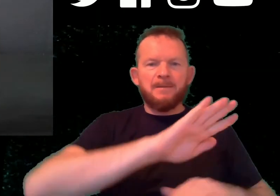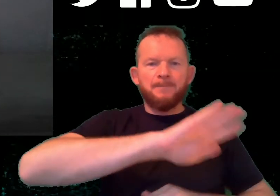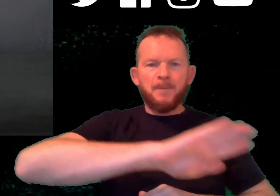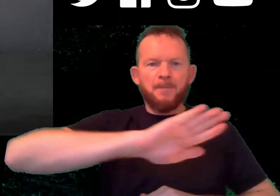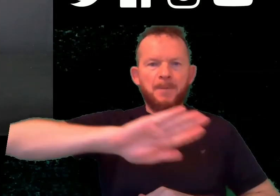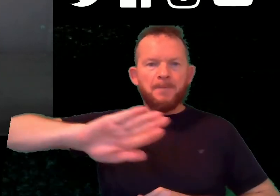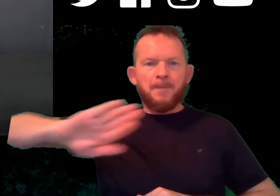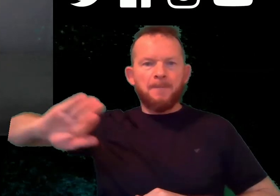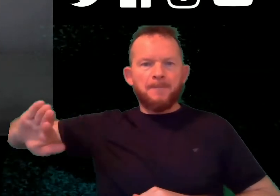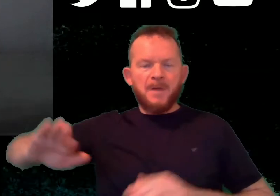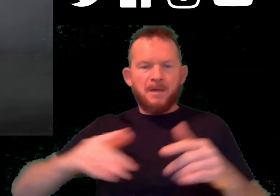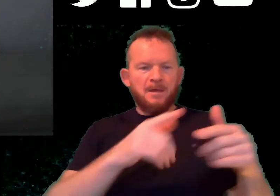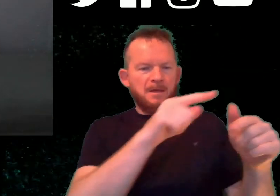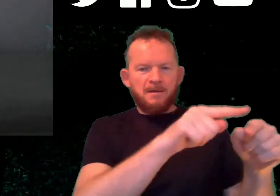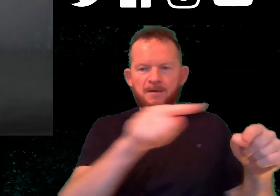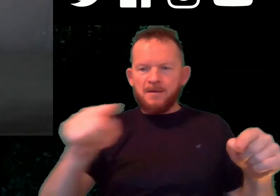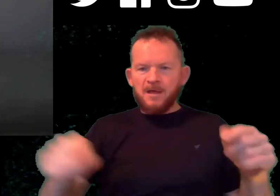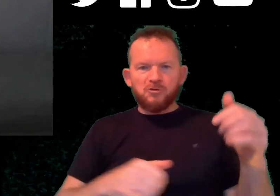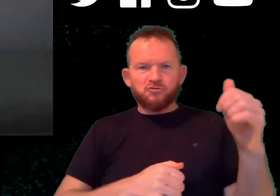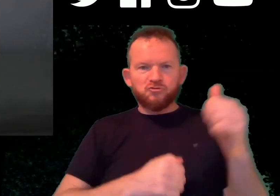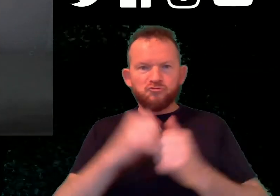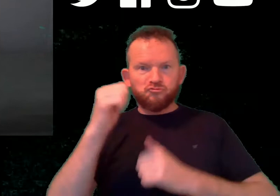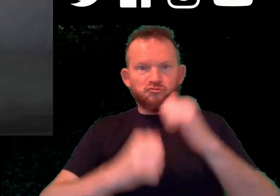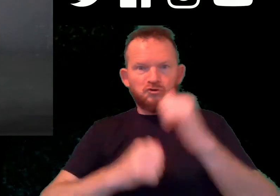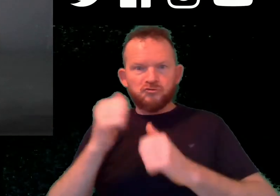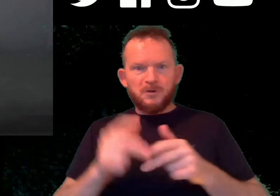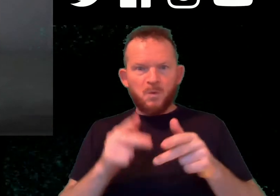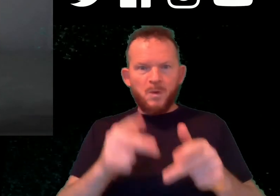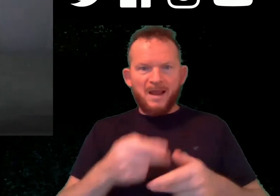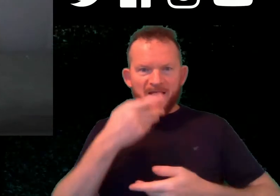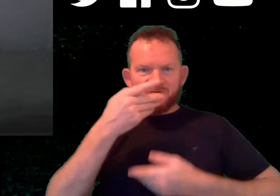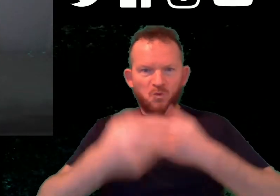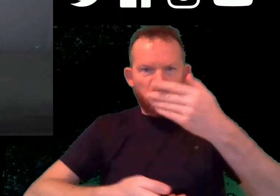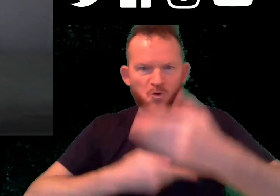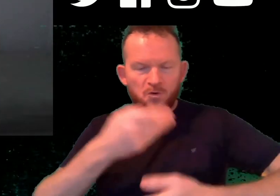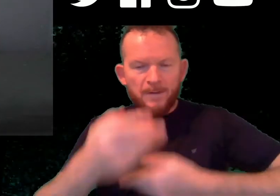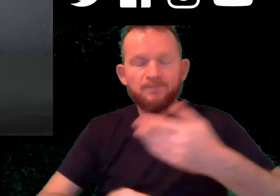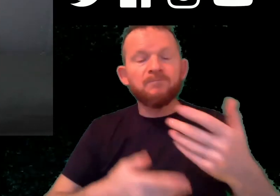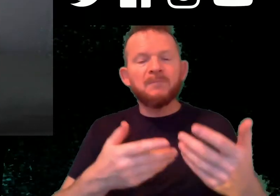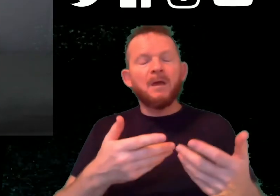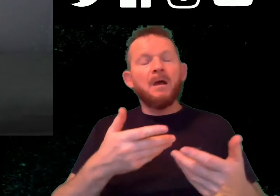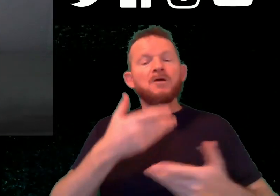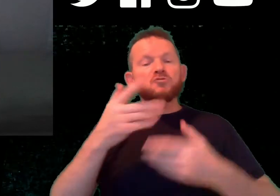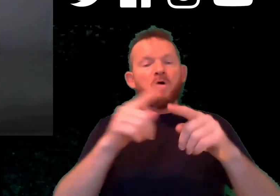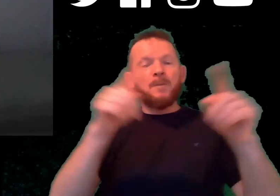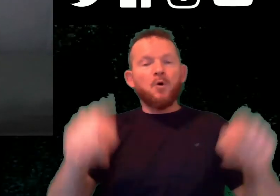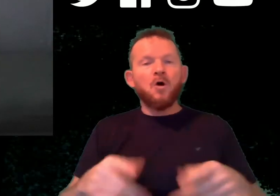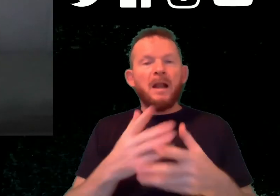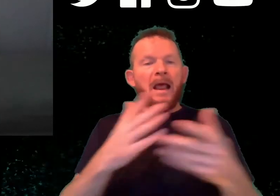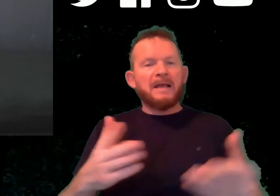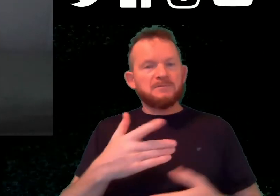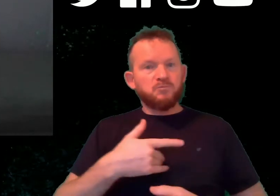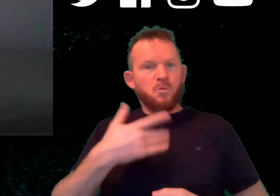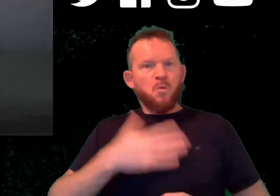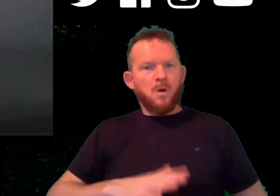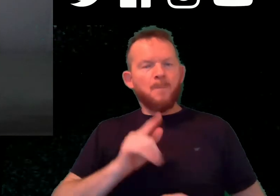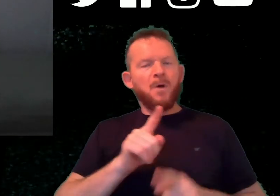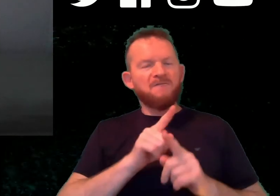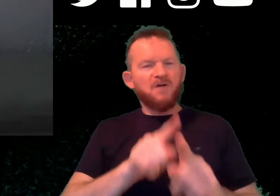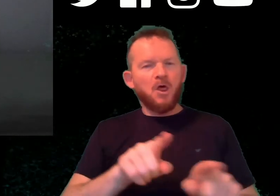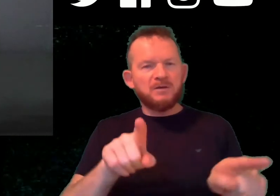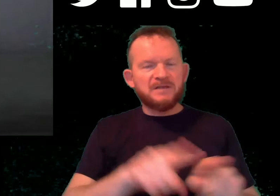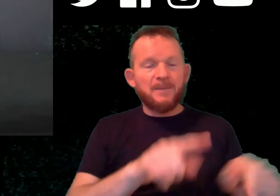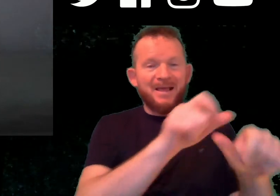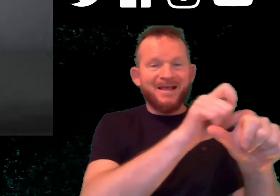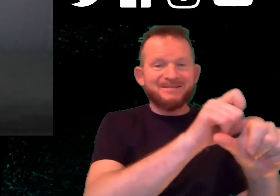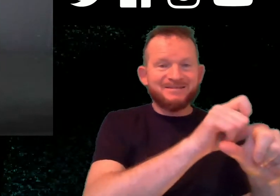to enable a story to move along and be told in a structured way. Now, your storyboard could have whatever you want within it, but they do tend to follow the